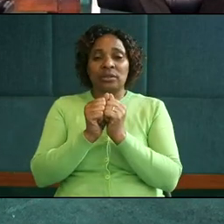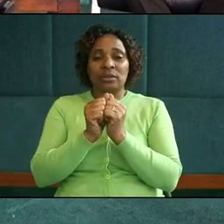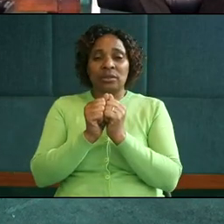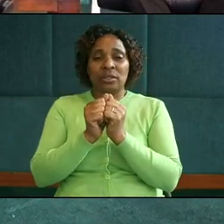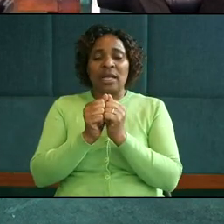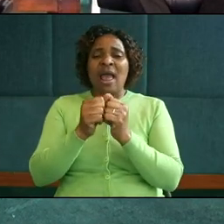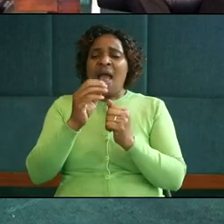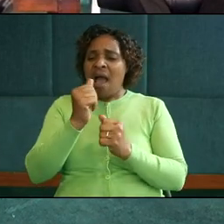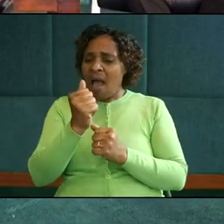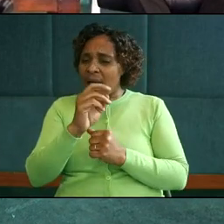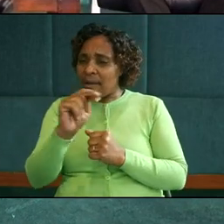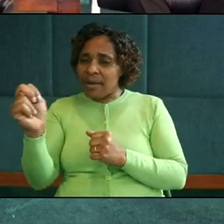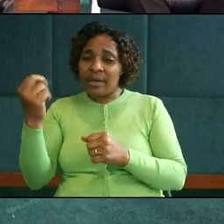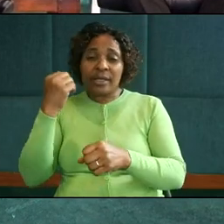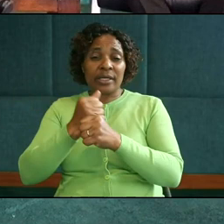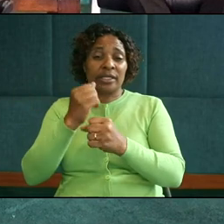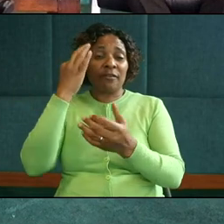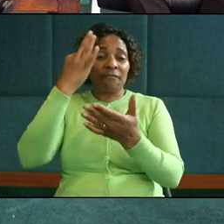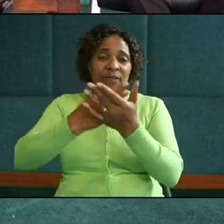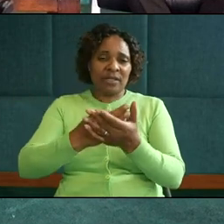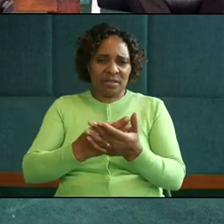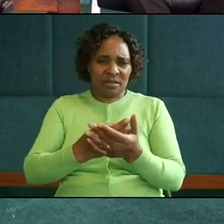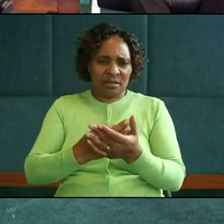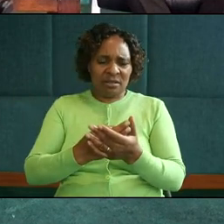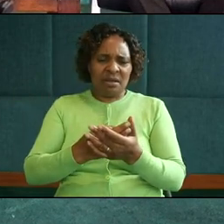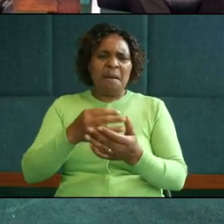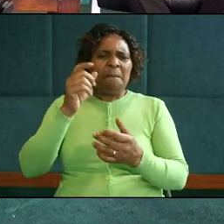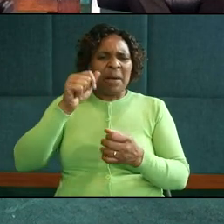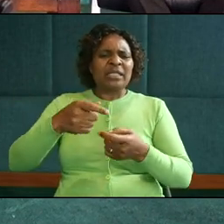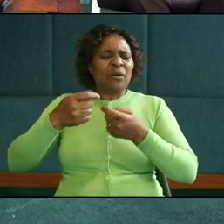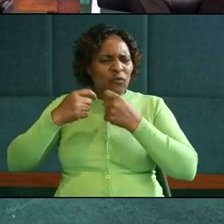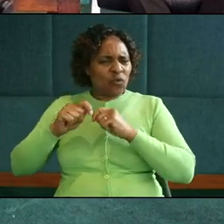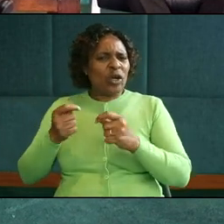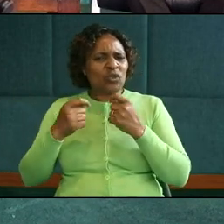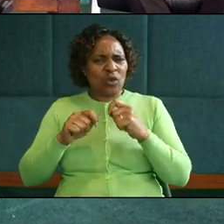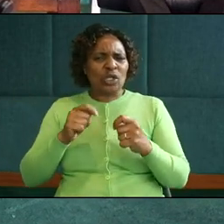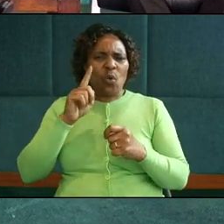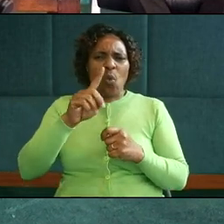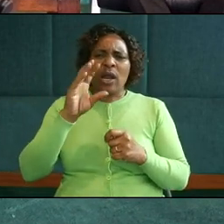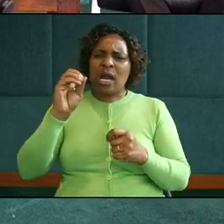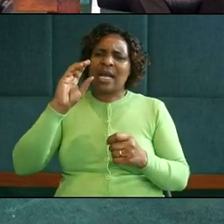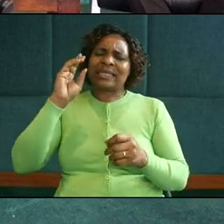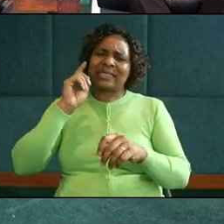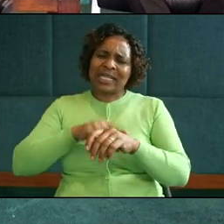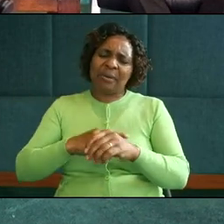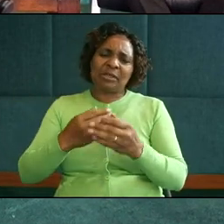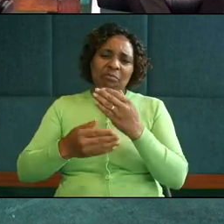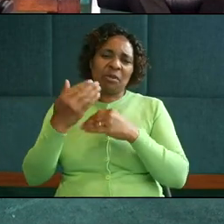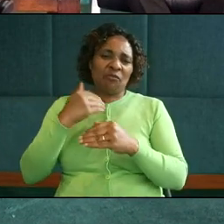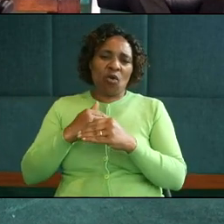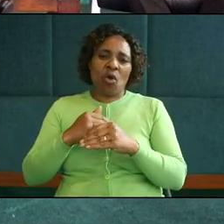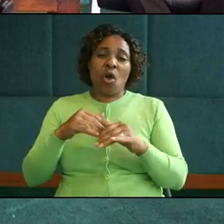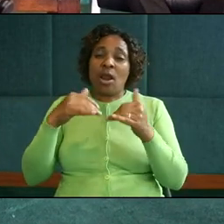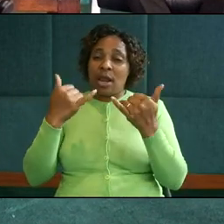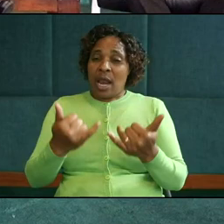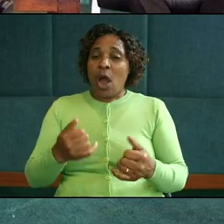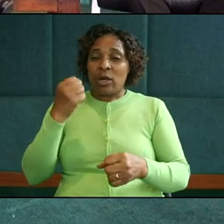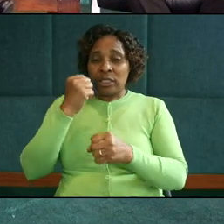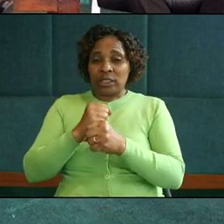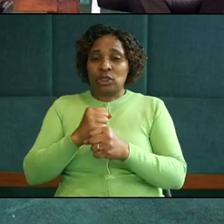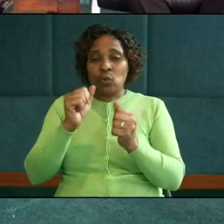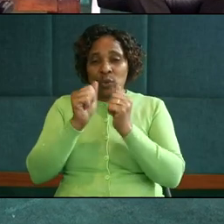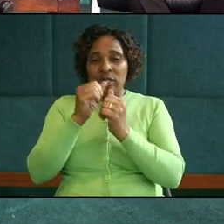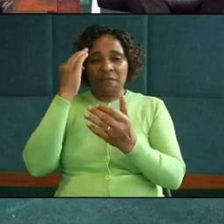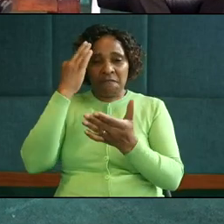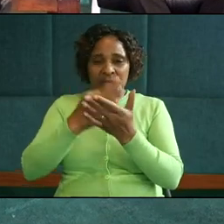she did it in faith. I'd like to say she did it in faith. She must have tried 100 times before. But then she now did it with faith.